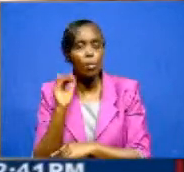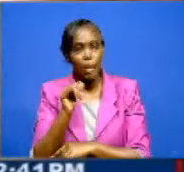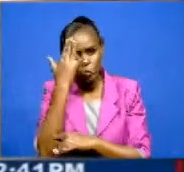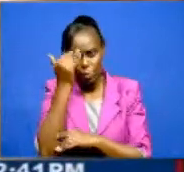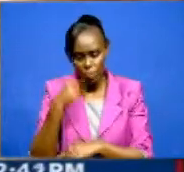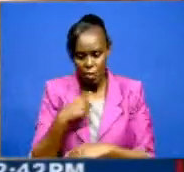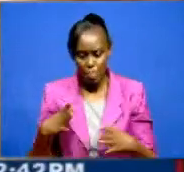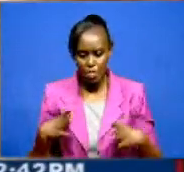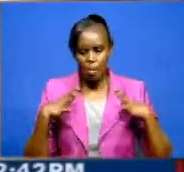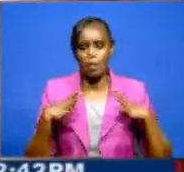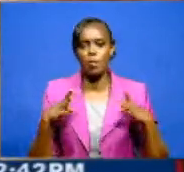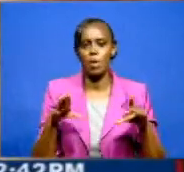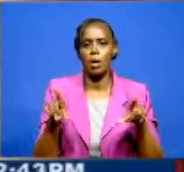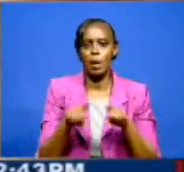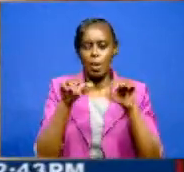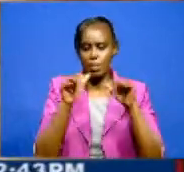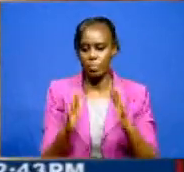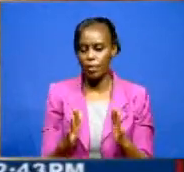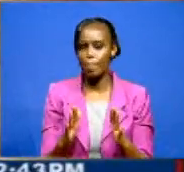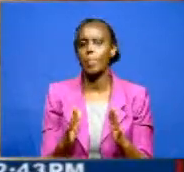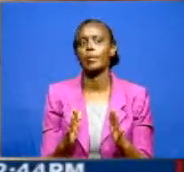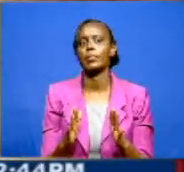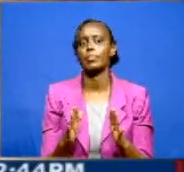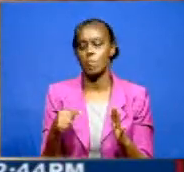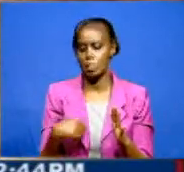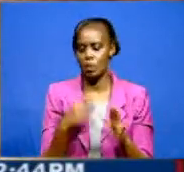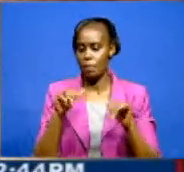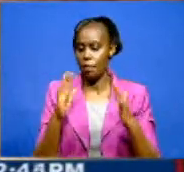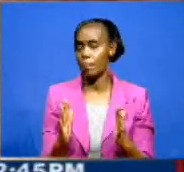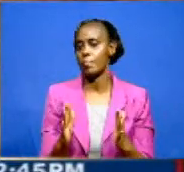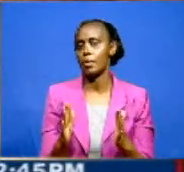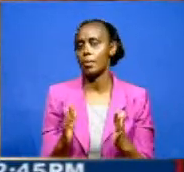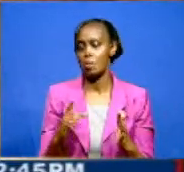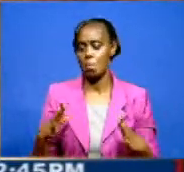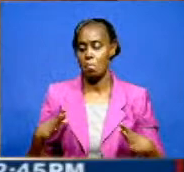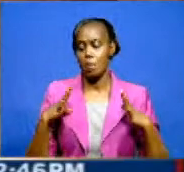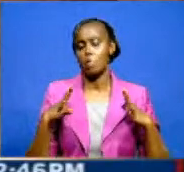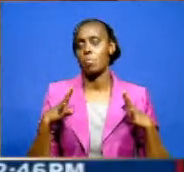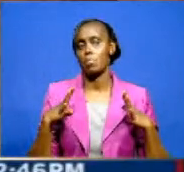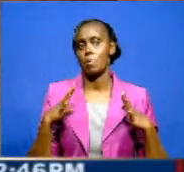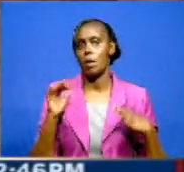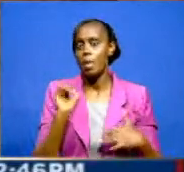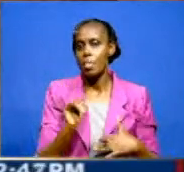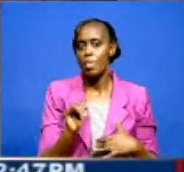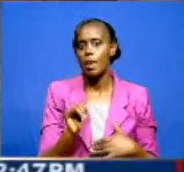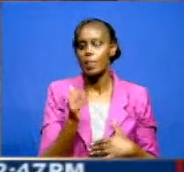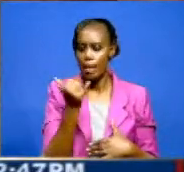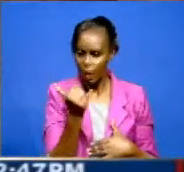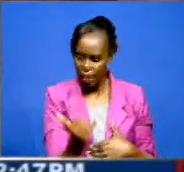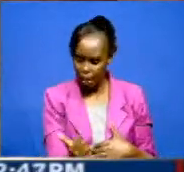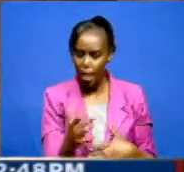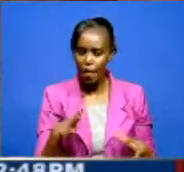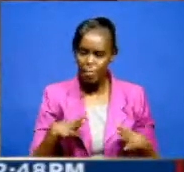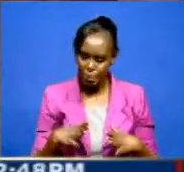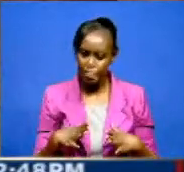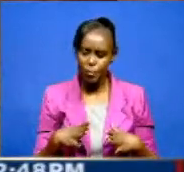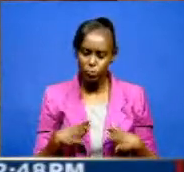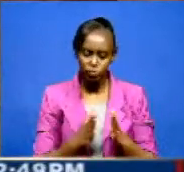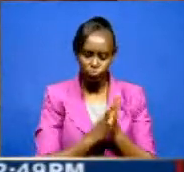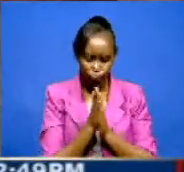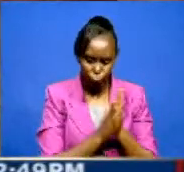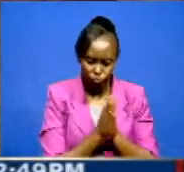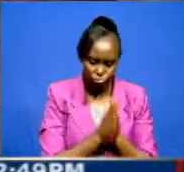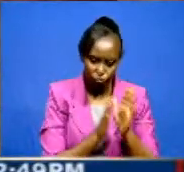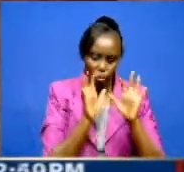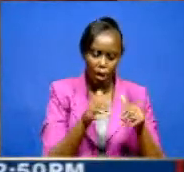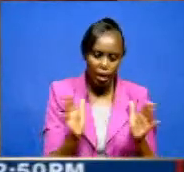I'm very proud, as a farmer as well, on top of whatever else I do, I'm very proud that young people are getting into agriculture.